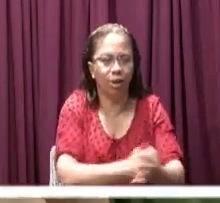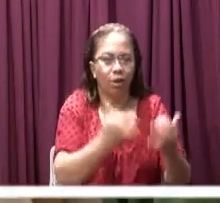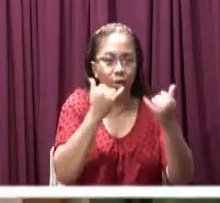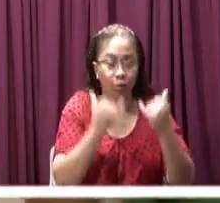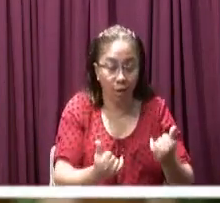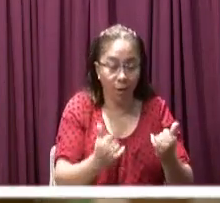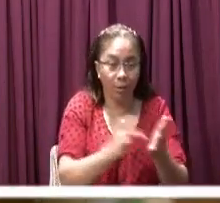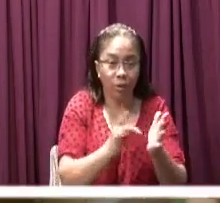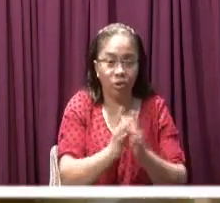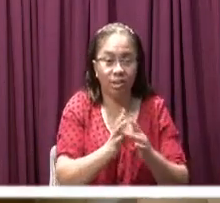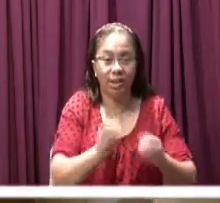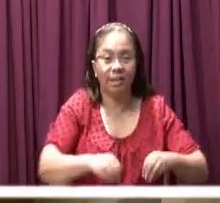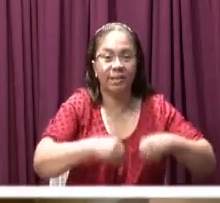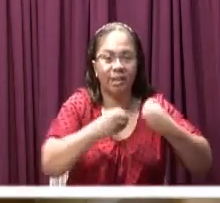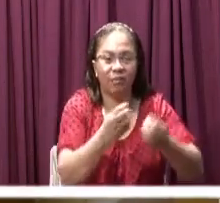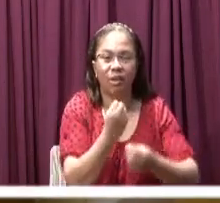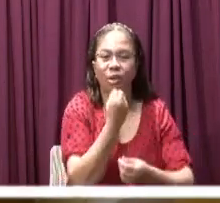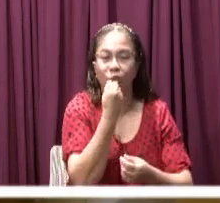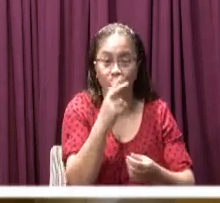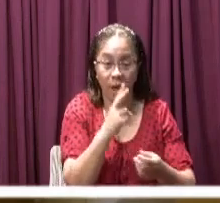12. You hearing it?